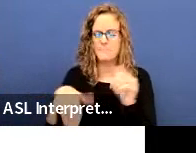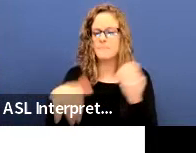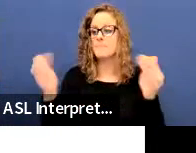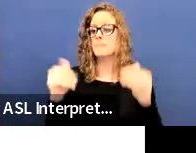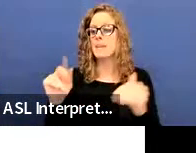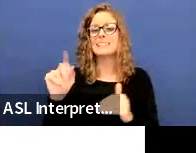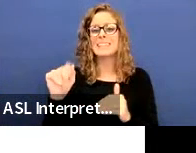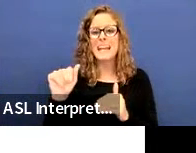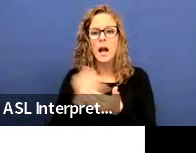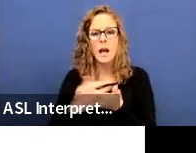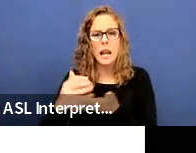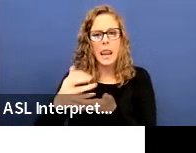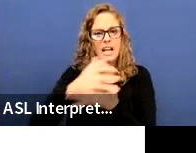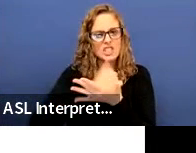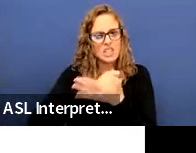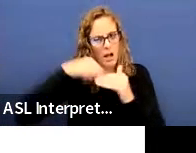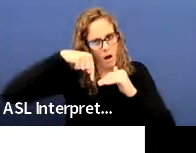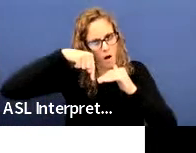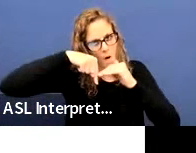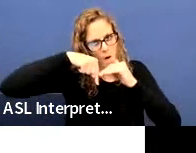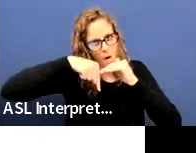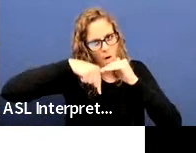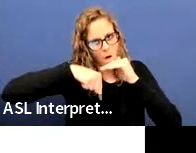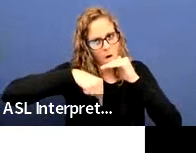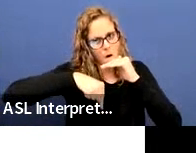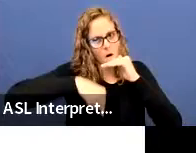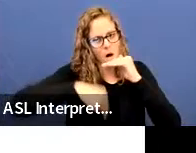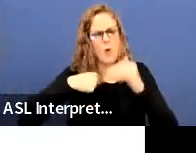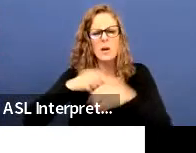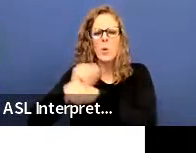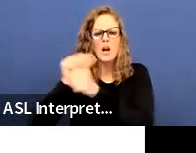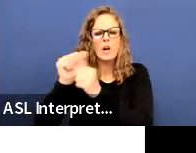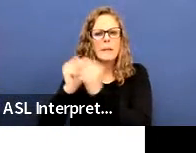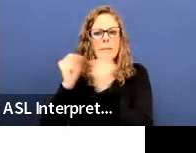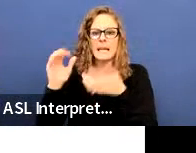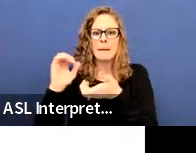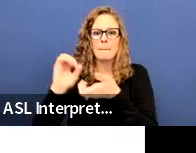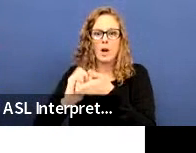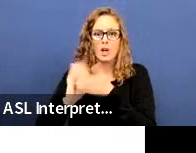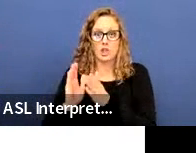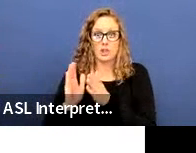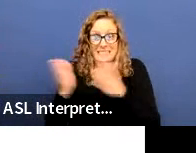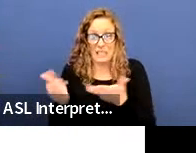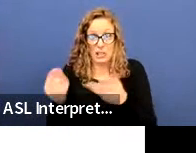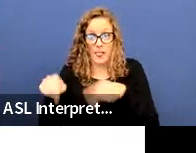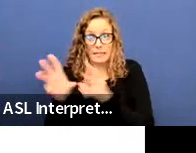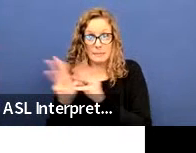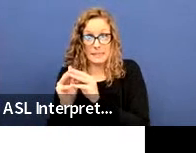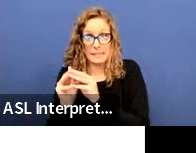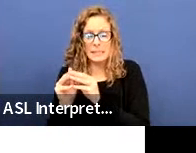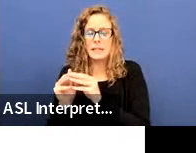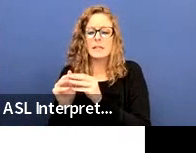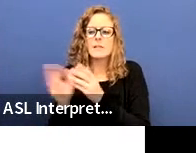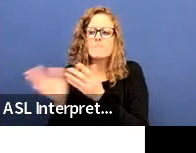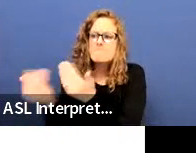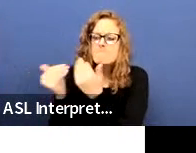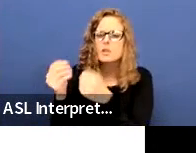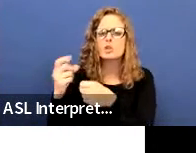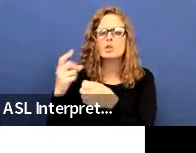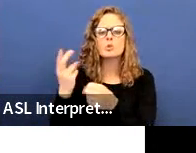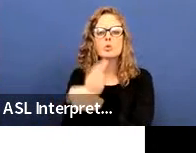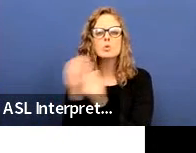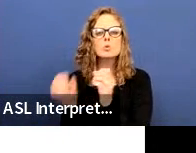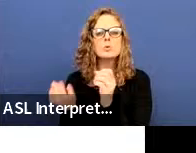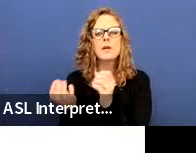extensive data collection, and we've been working with a lot of the partners on this call to use that more intelligently